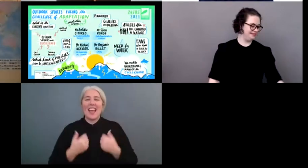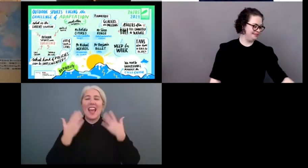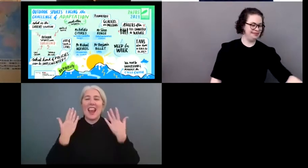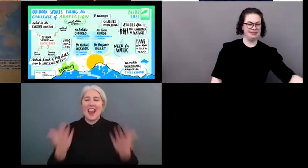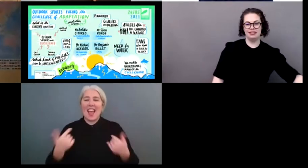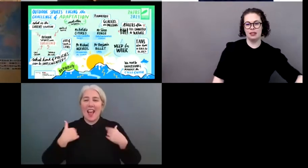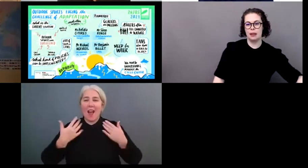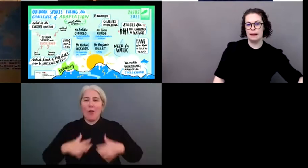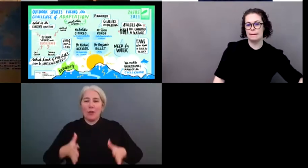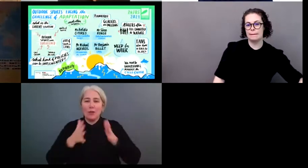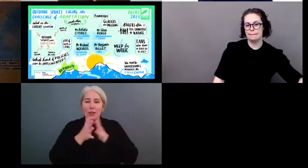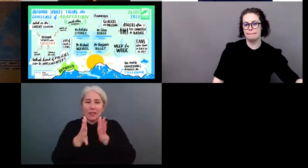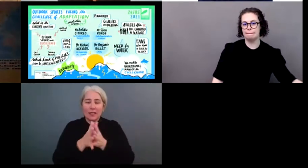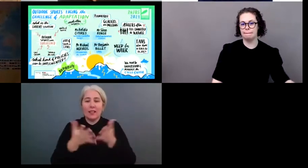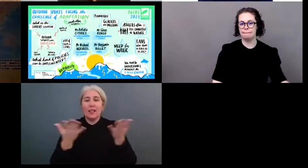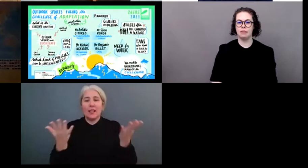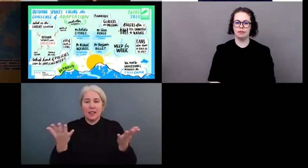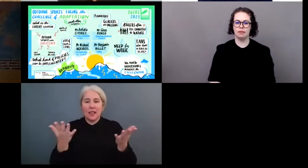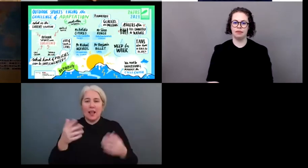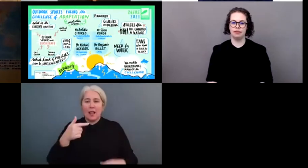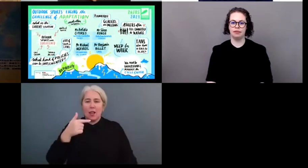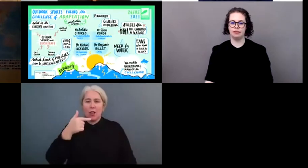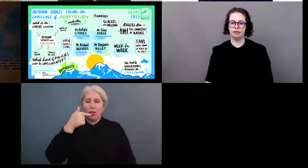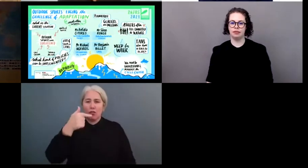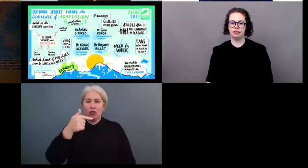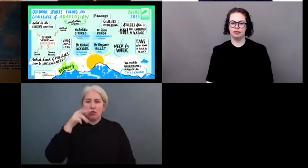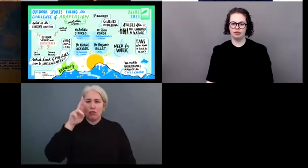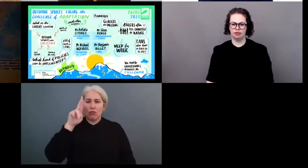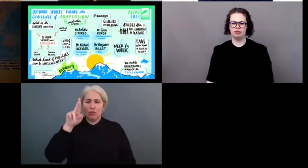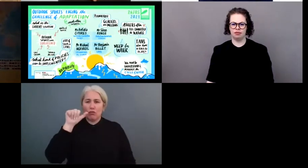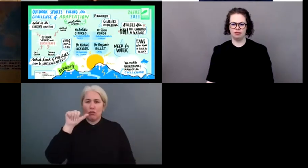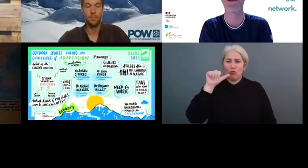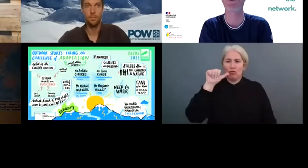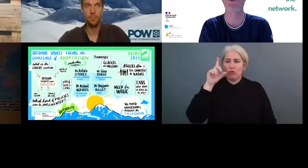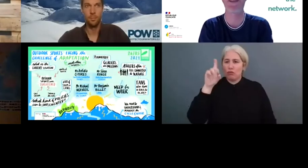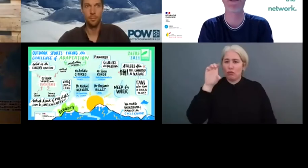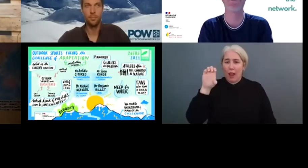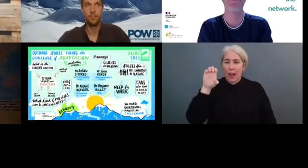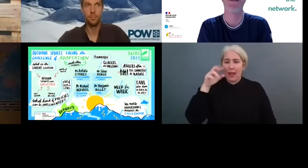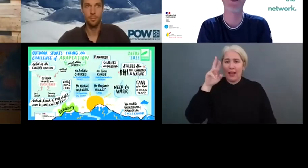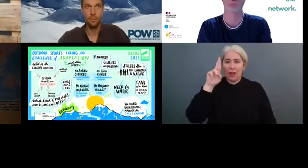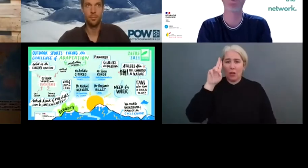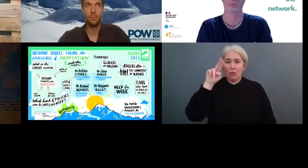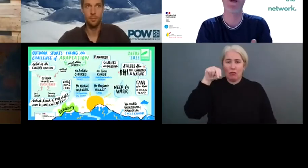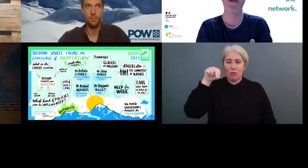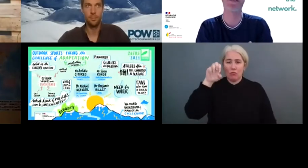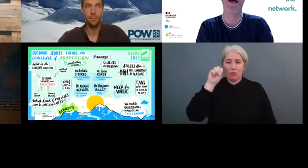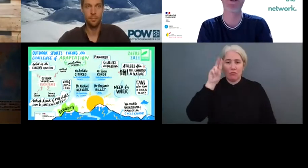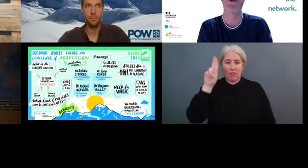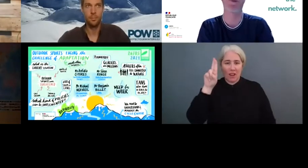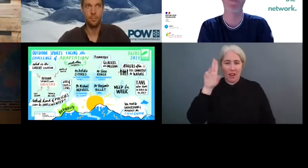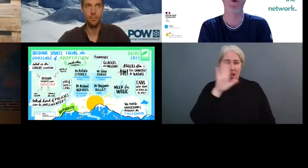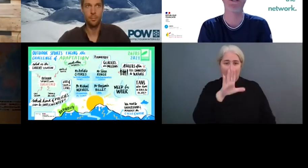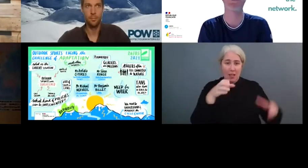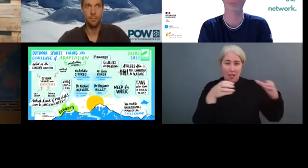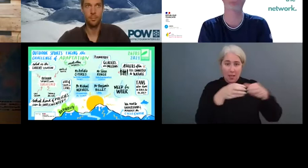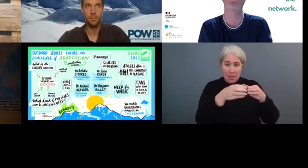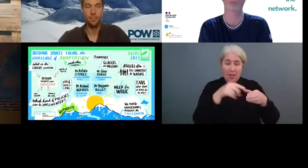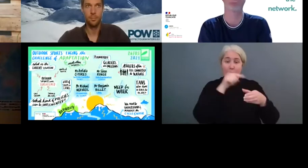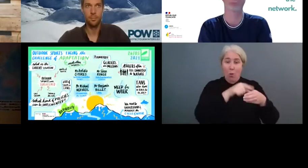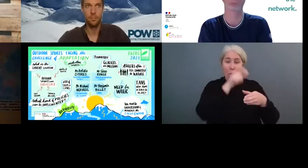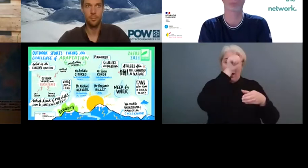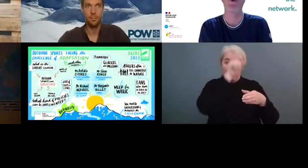for instance, trail runners and one of them being Kilian Jarnet, who is actually proposing